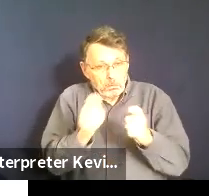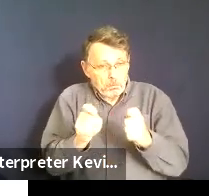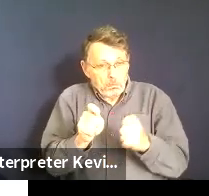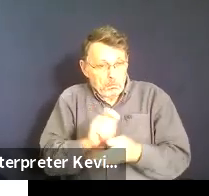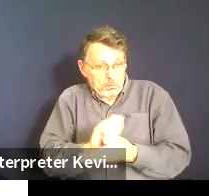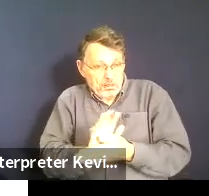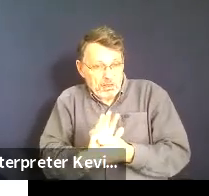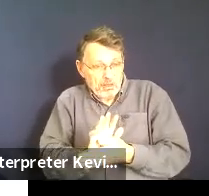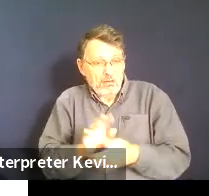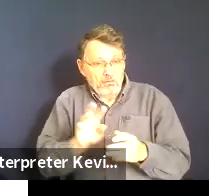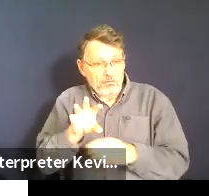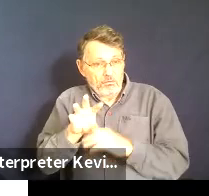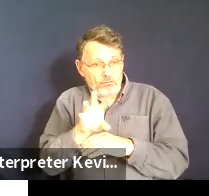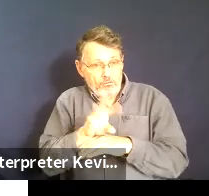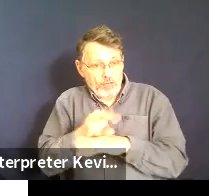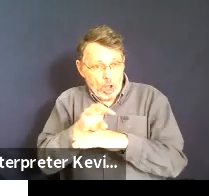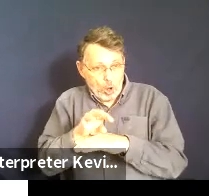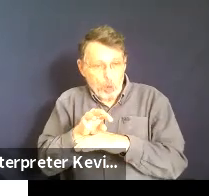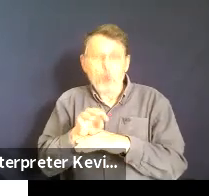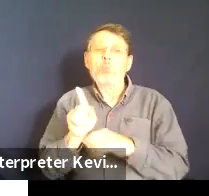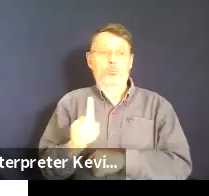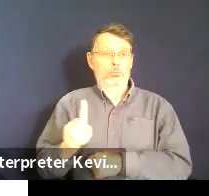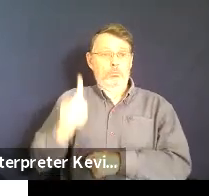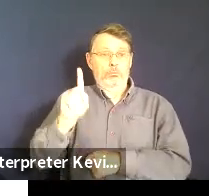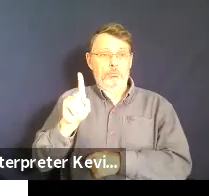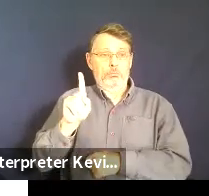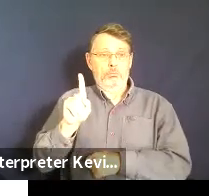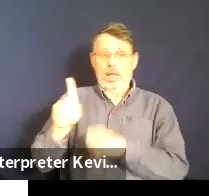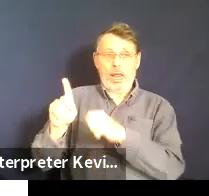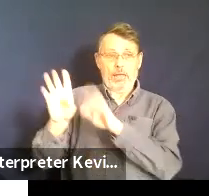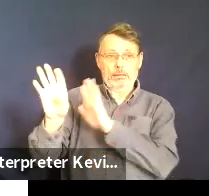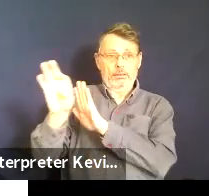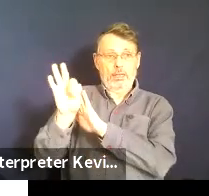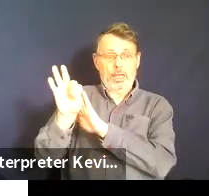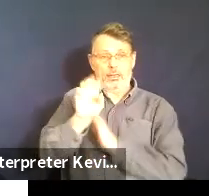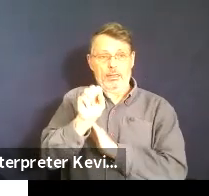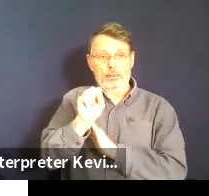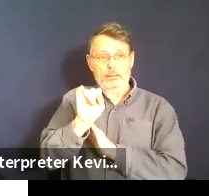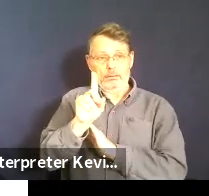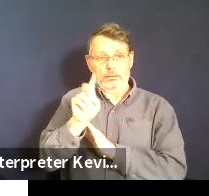View options at the top of your screen and select the side-by-side view.